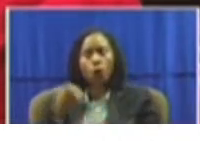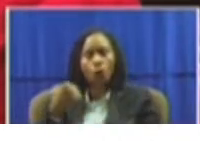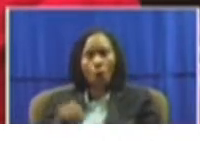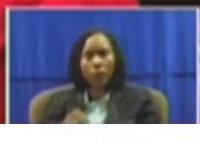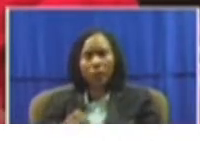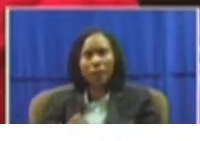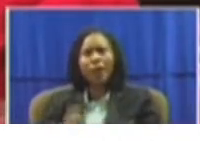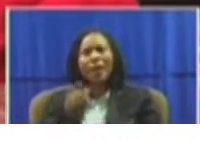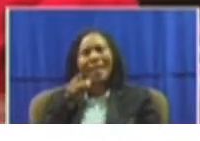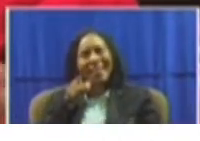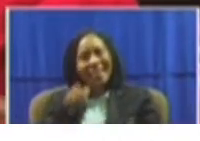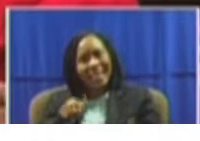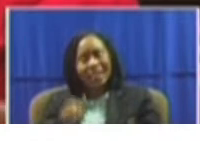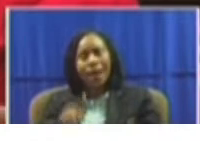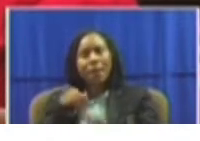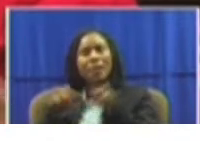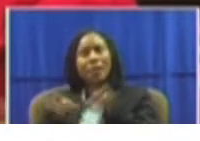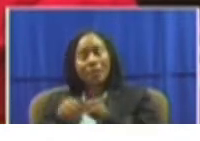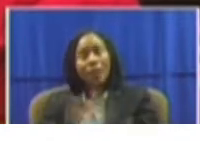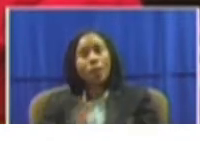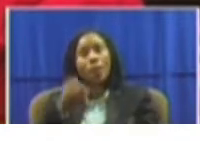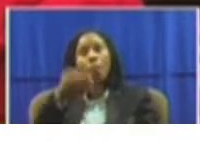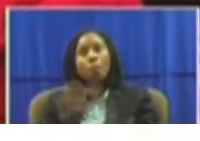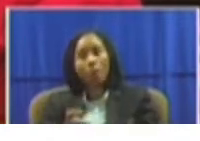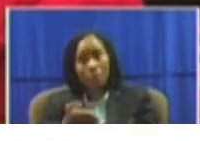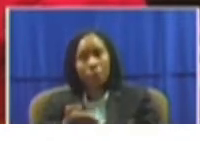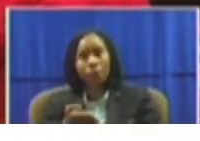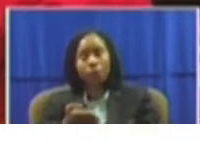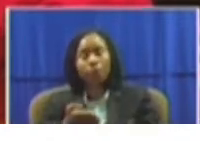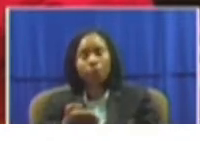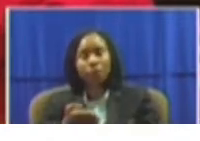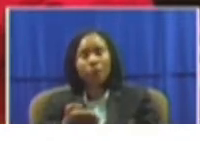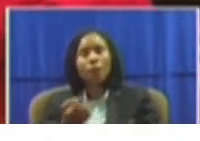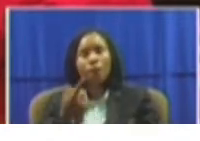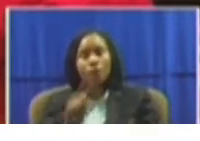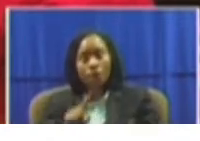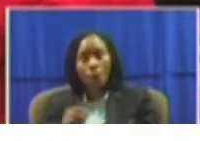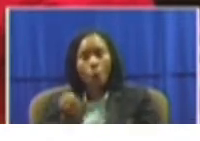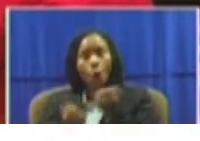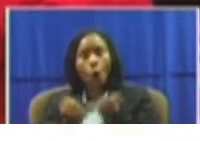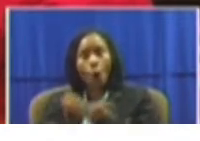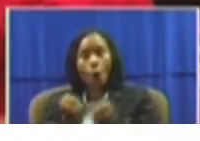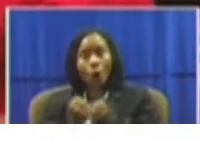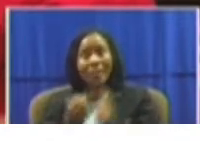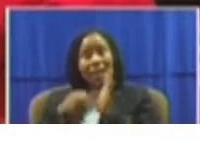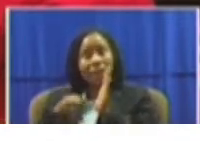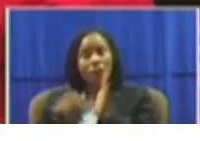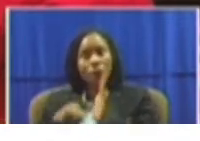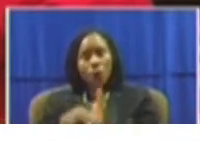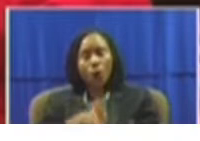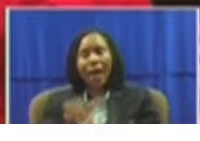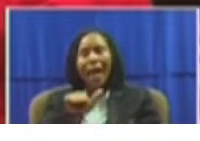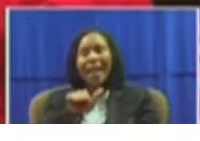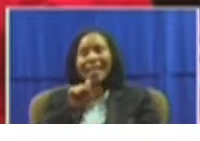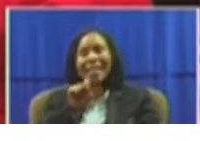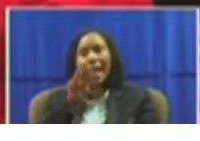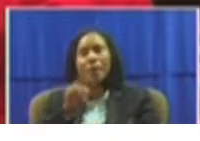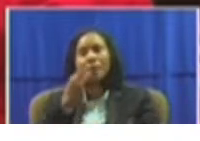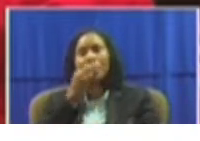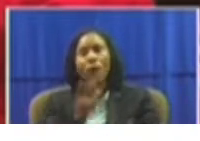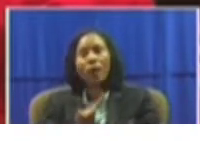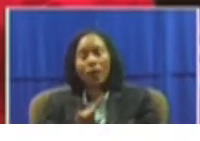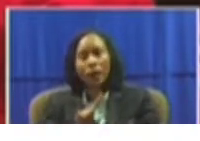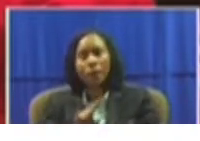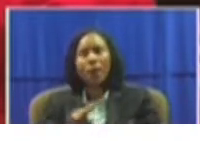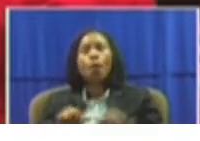subjected it to judicial review are saying is the case. And legitimately the ATM is saying that we